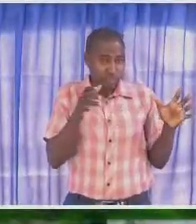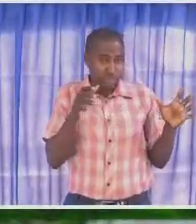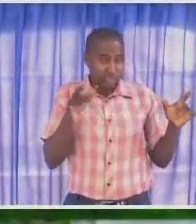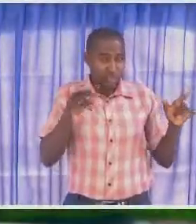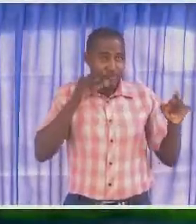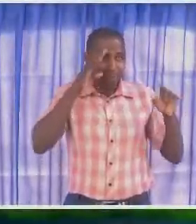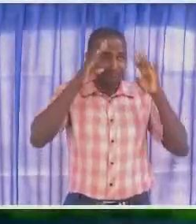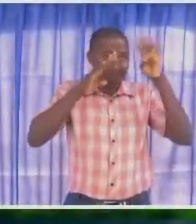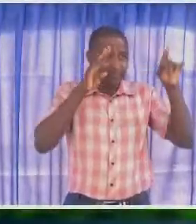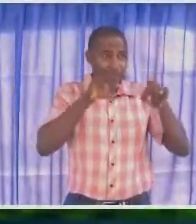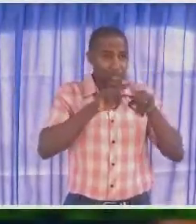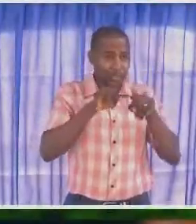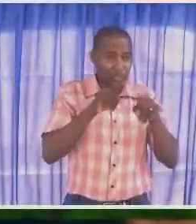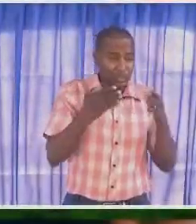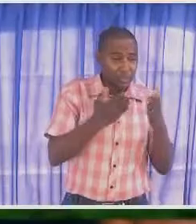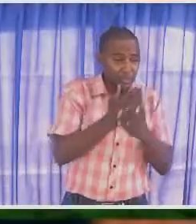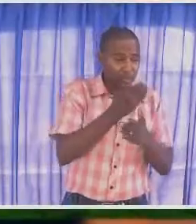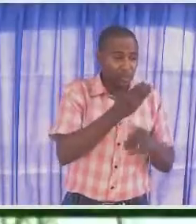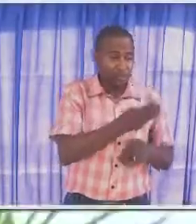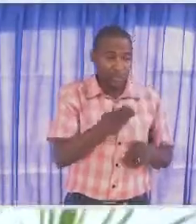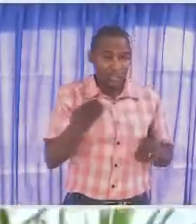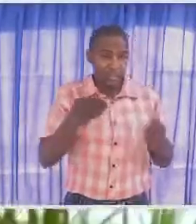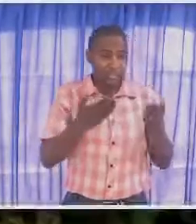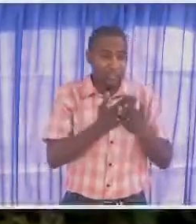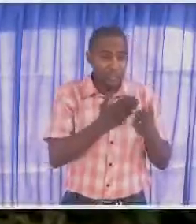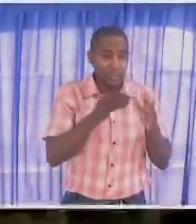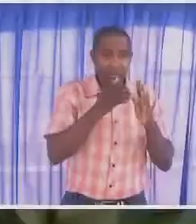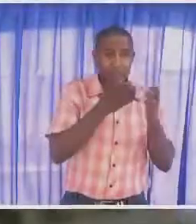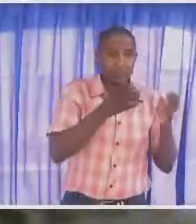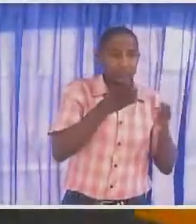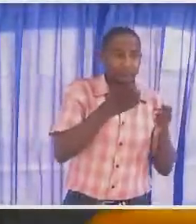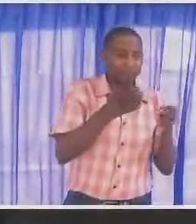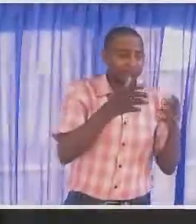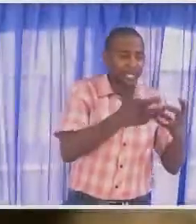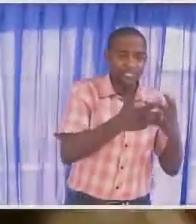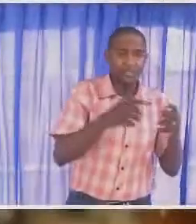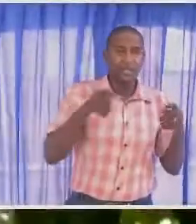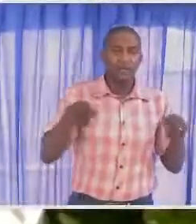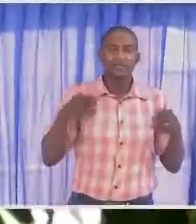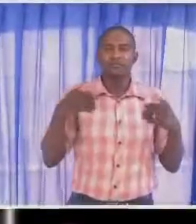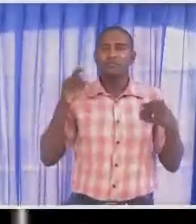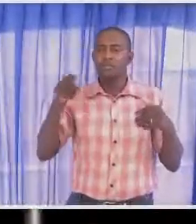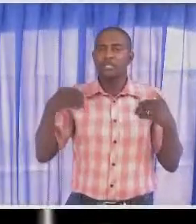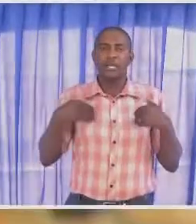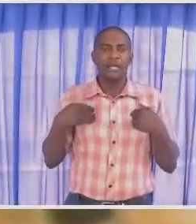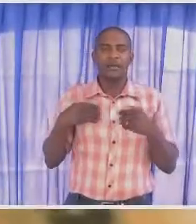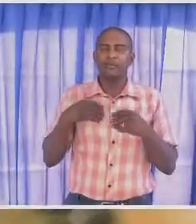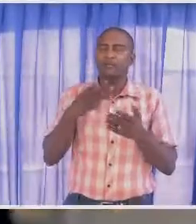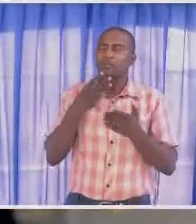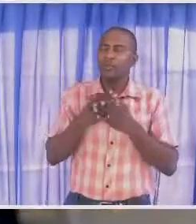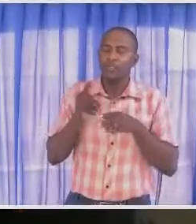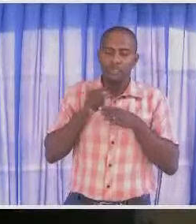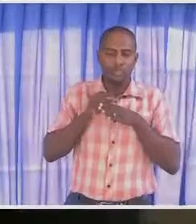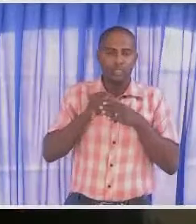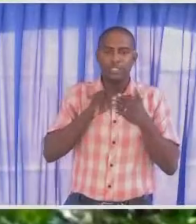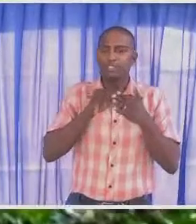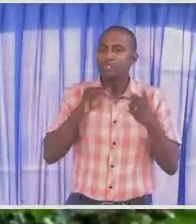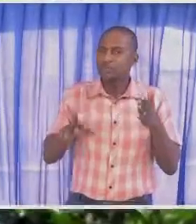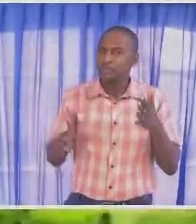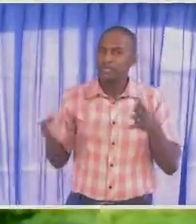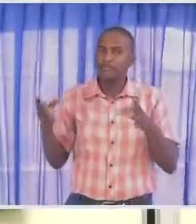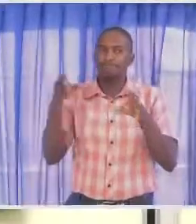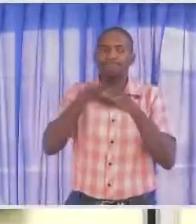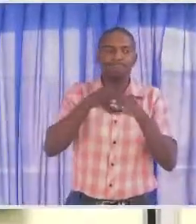infuse technology, we have to have well-trained students coming into